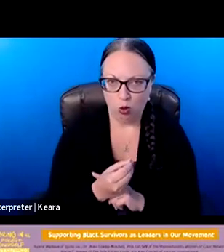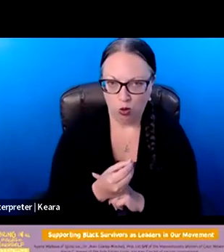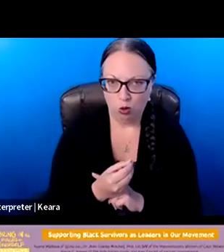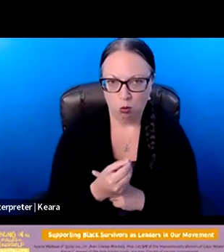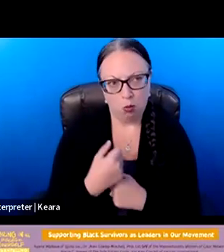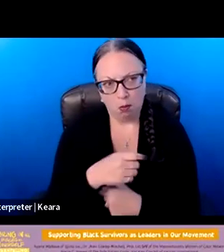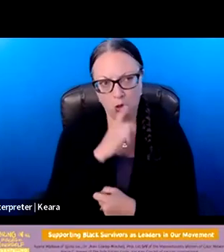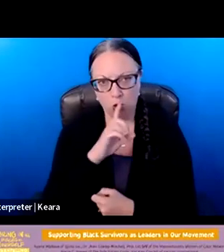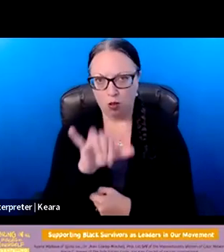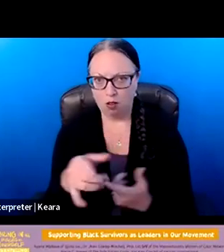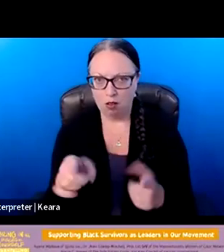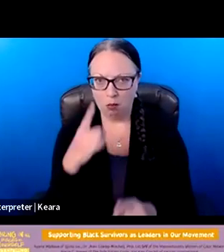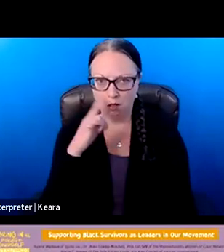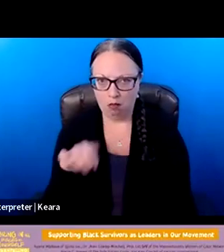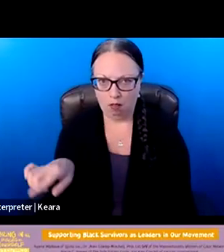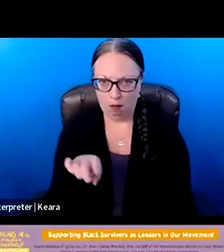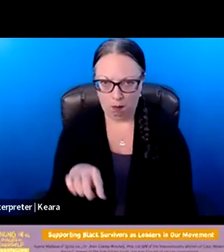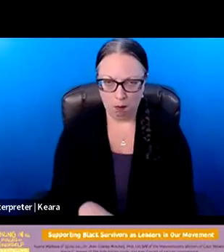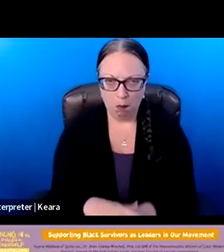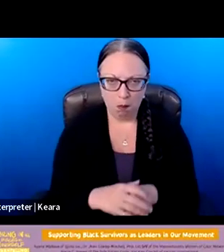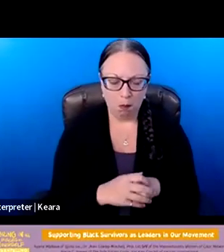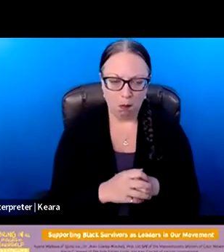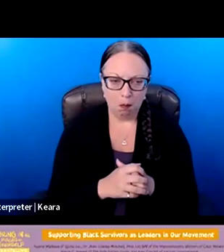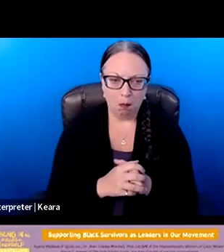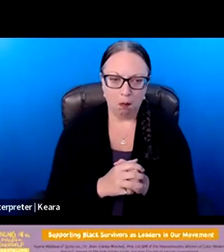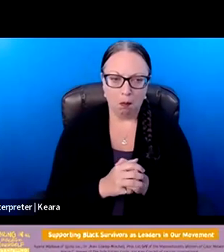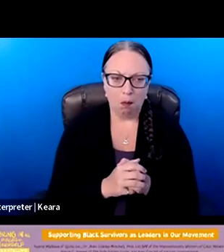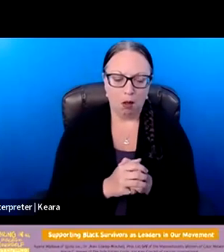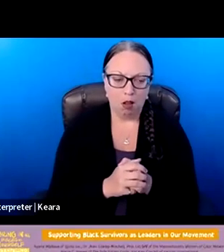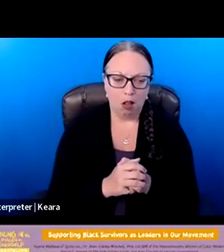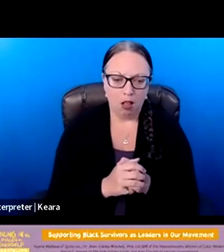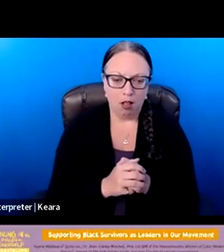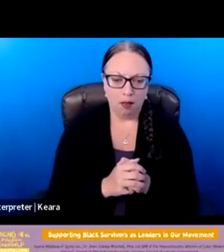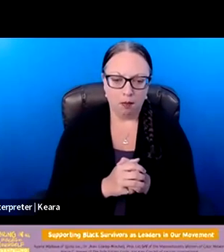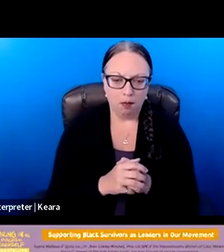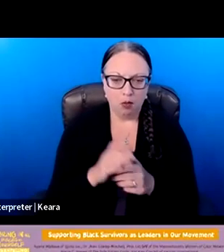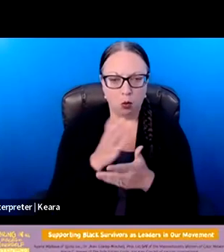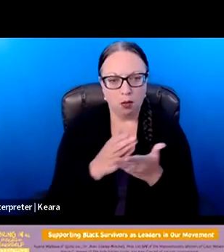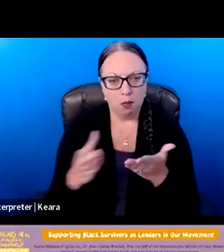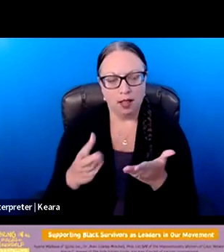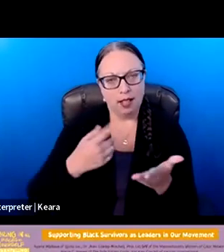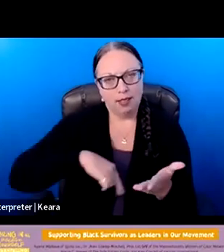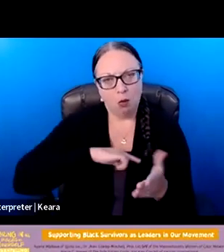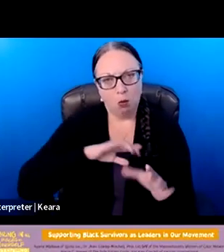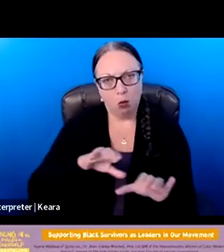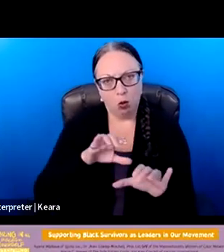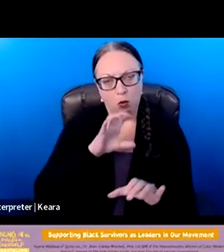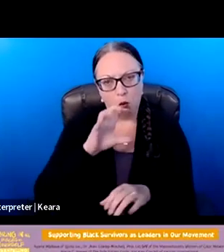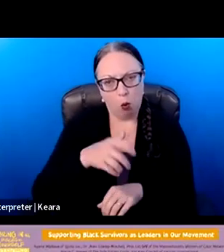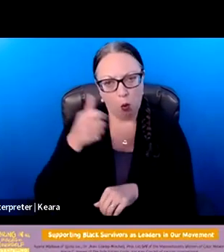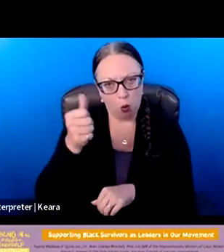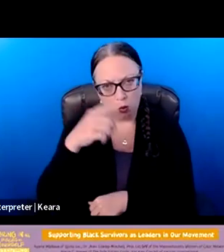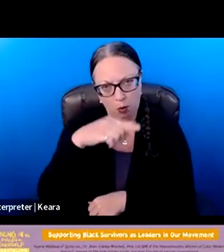that's happening for them. So pretty much some of the things that as we would do as older, for older